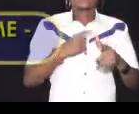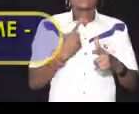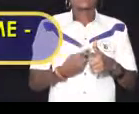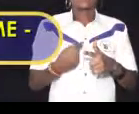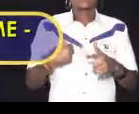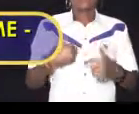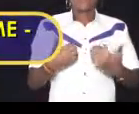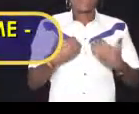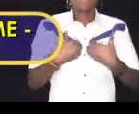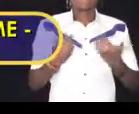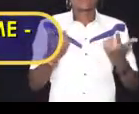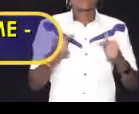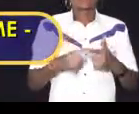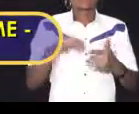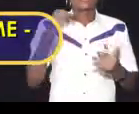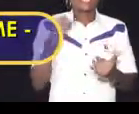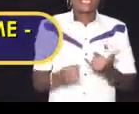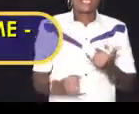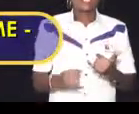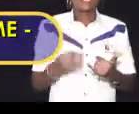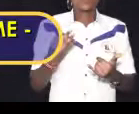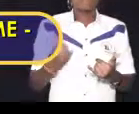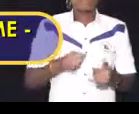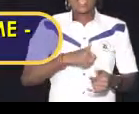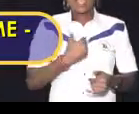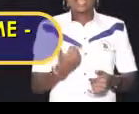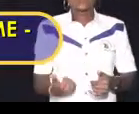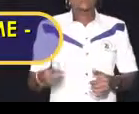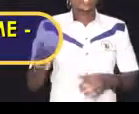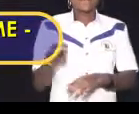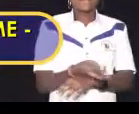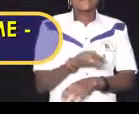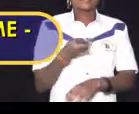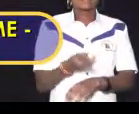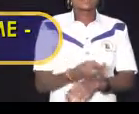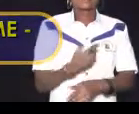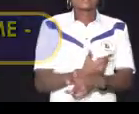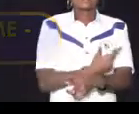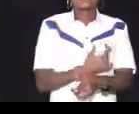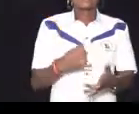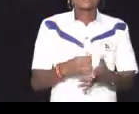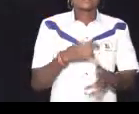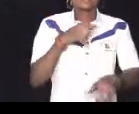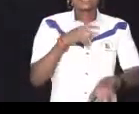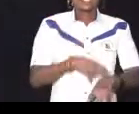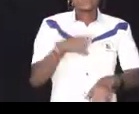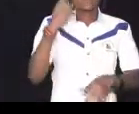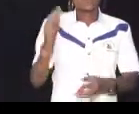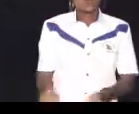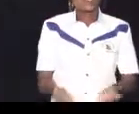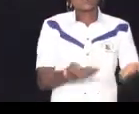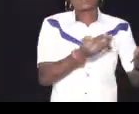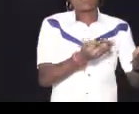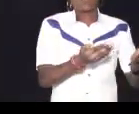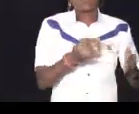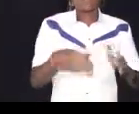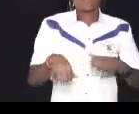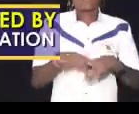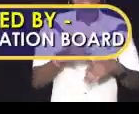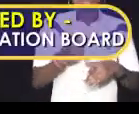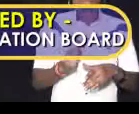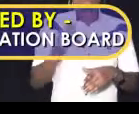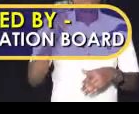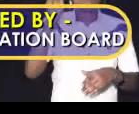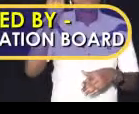Alrighty then, we have come to the end of another mathematics lesson. It is time for me to hand you over to Uncle Popo for the general